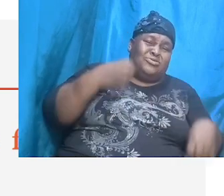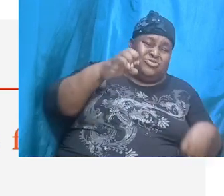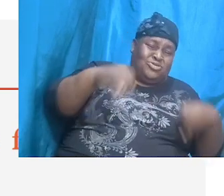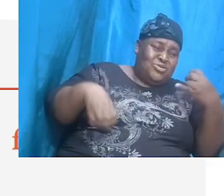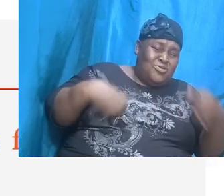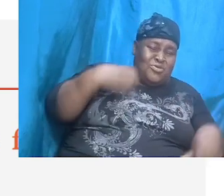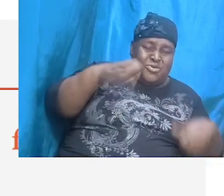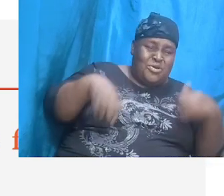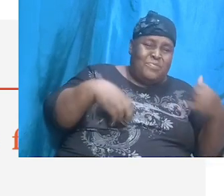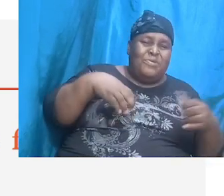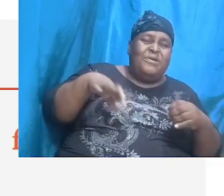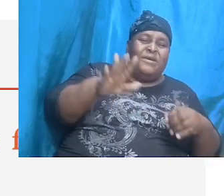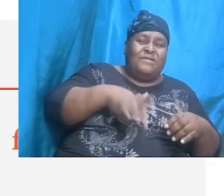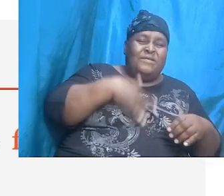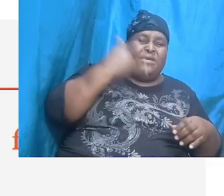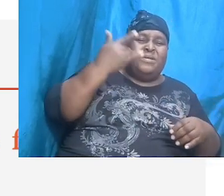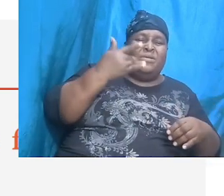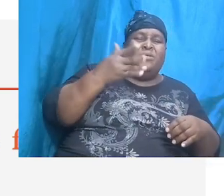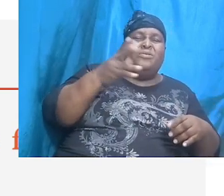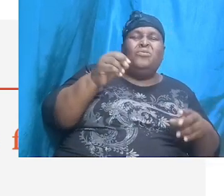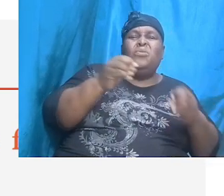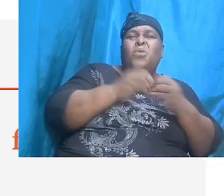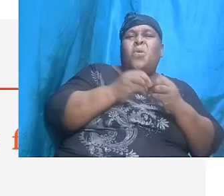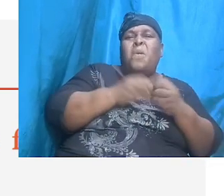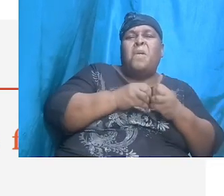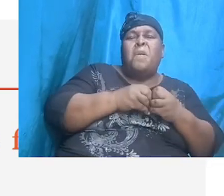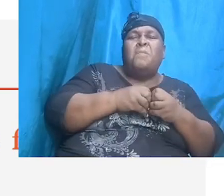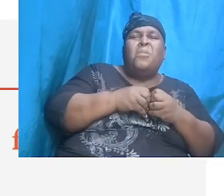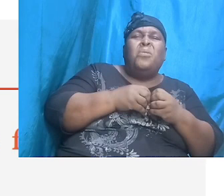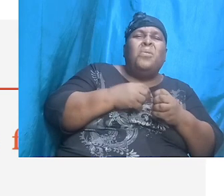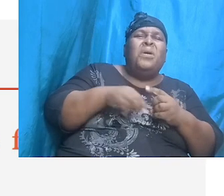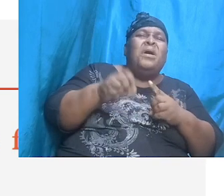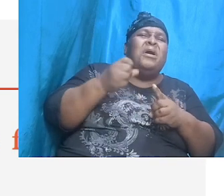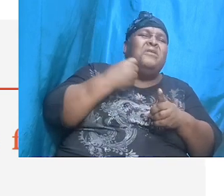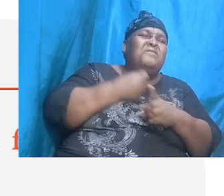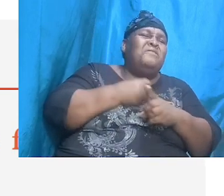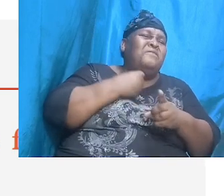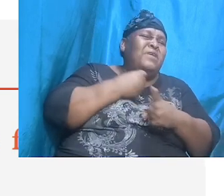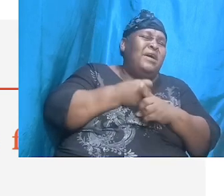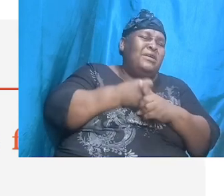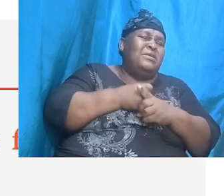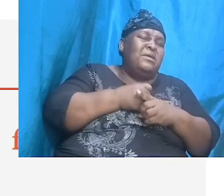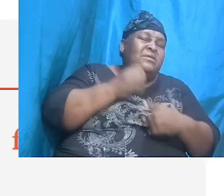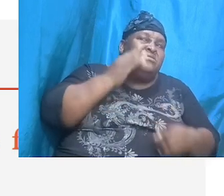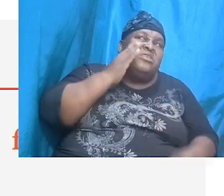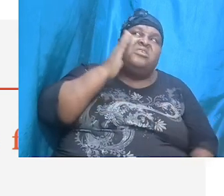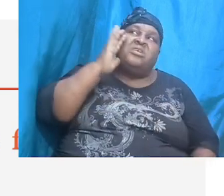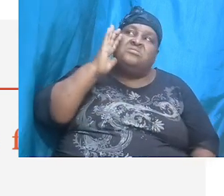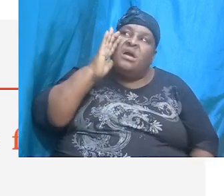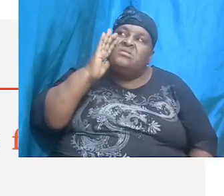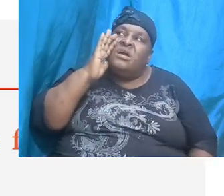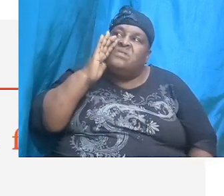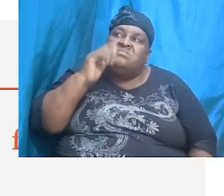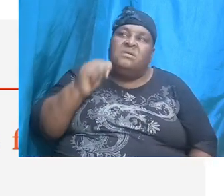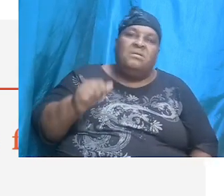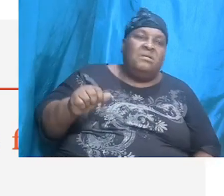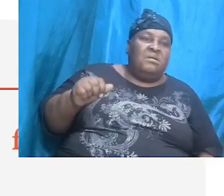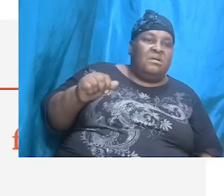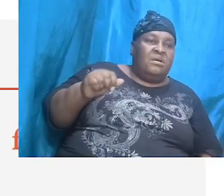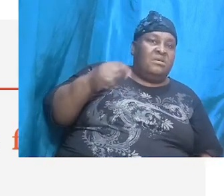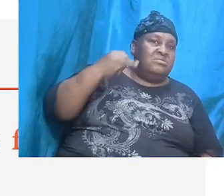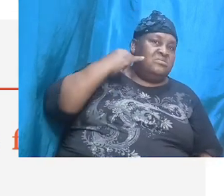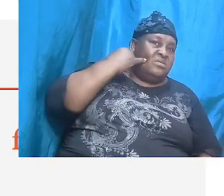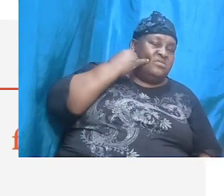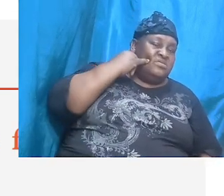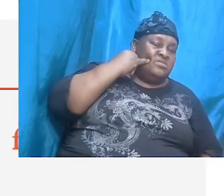we have to be fighting against the backbiting and the conflicts and all of these things that would want to come in. But when we are united together,